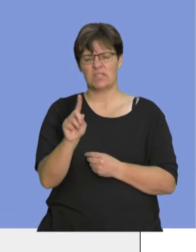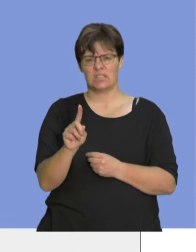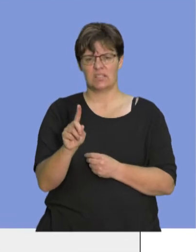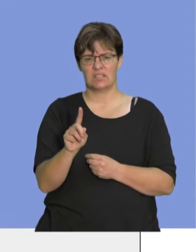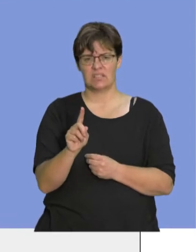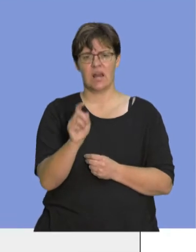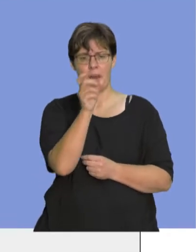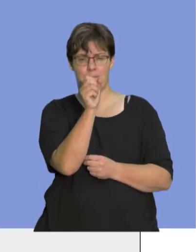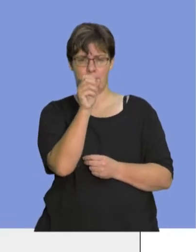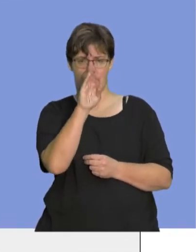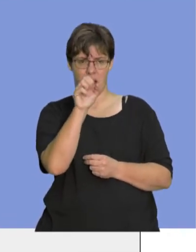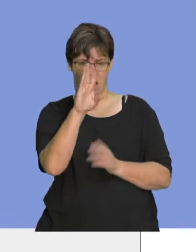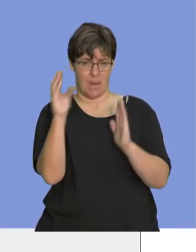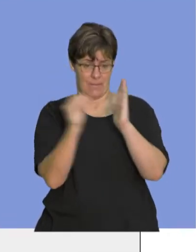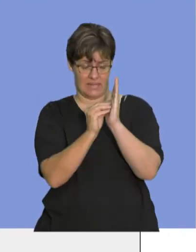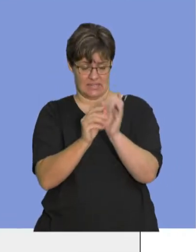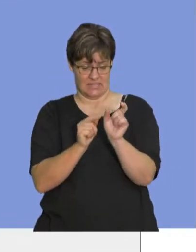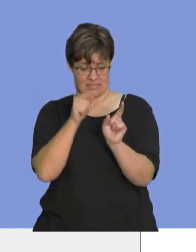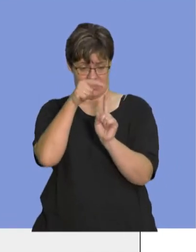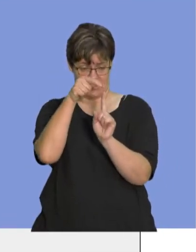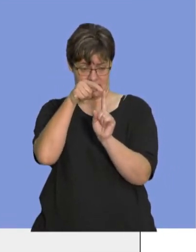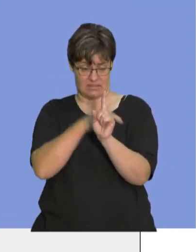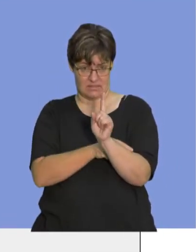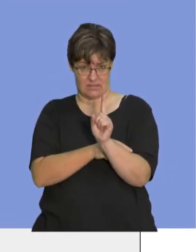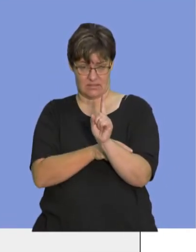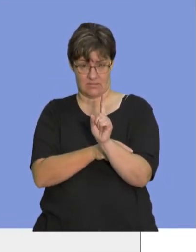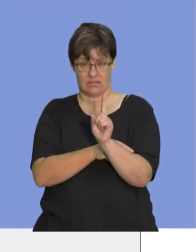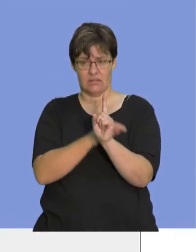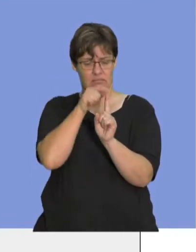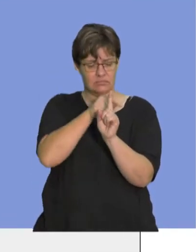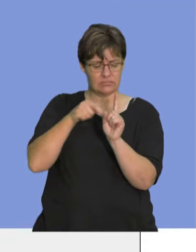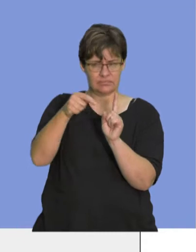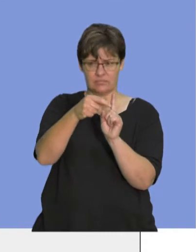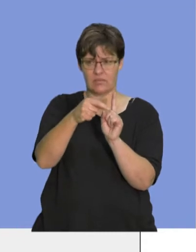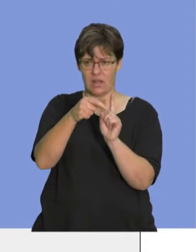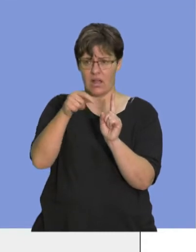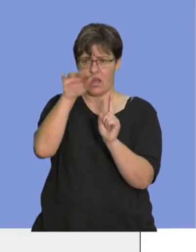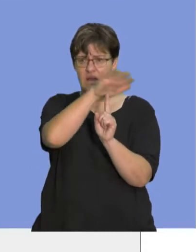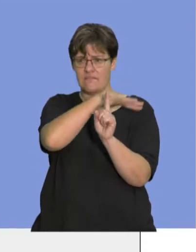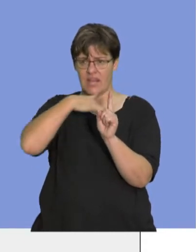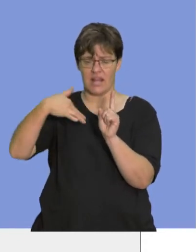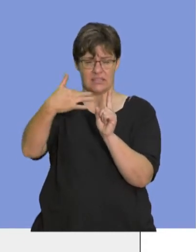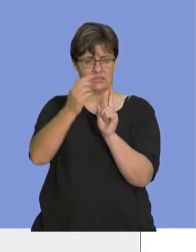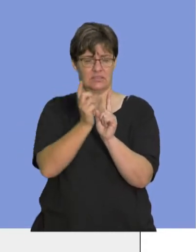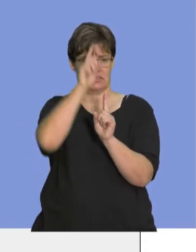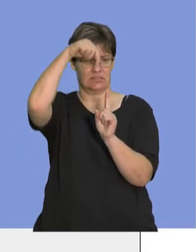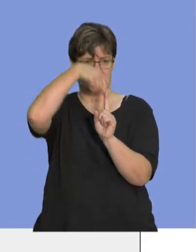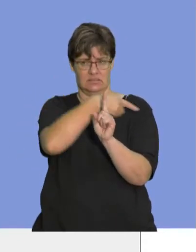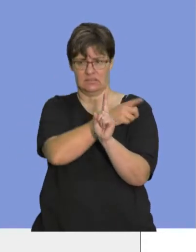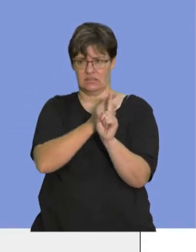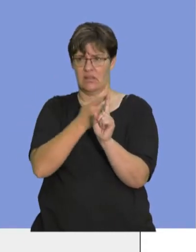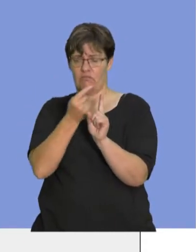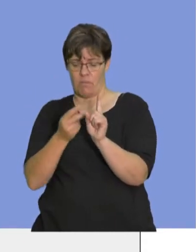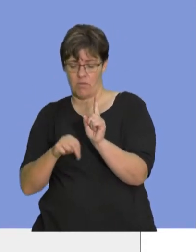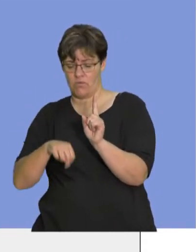is a simple bar magnet, right? So around this bar magnet, it shows the direction of the field. And you